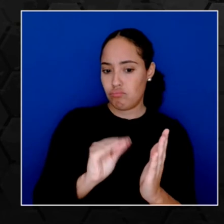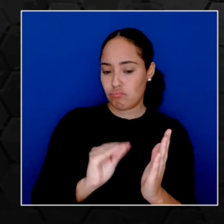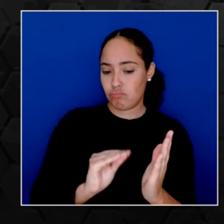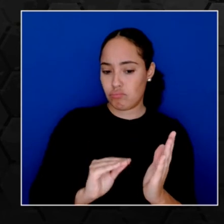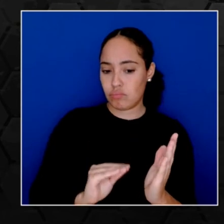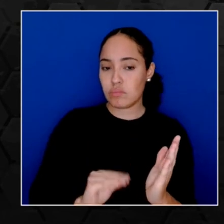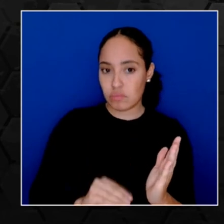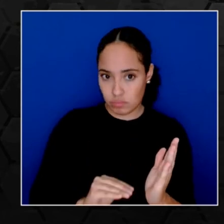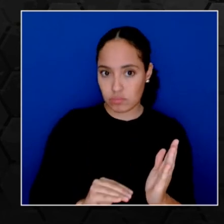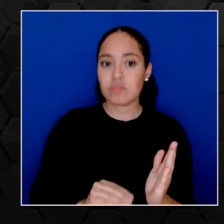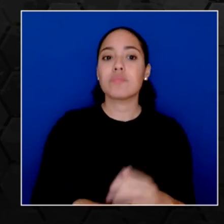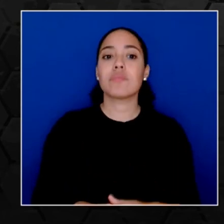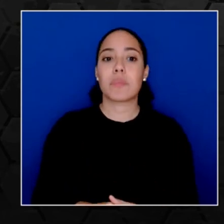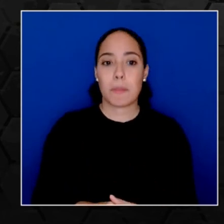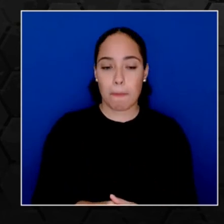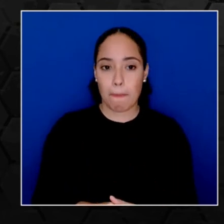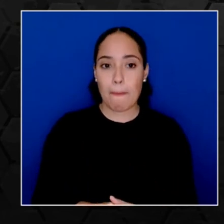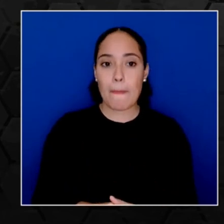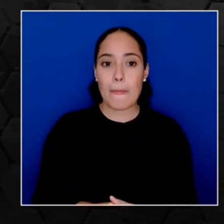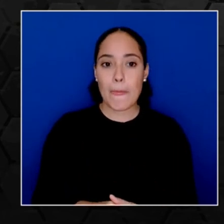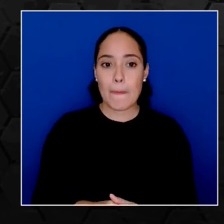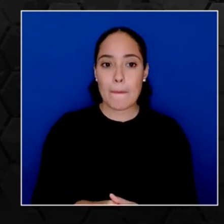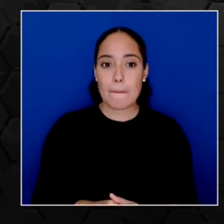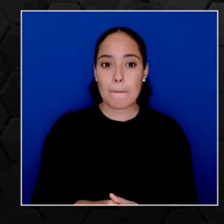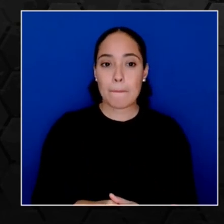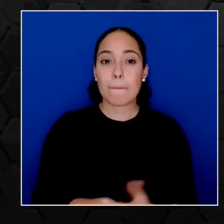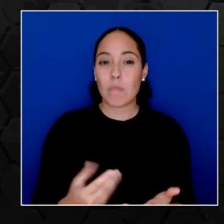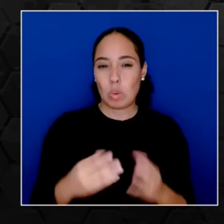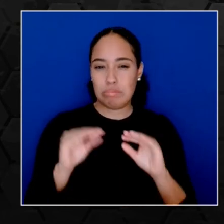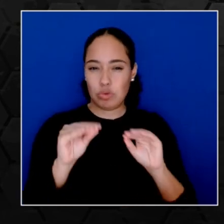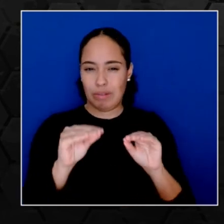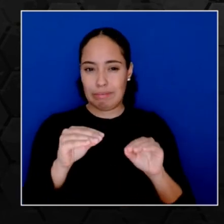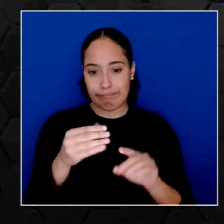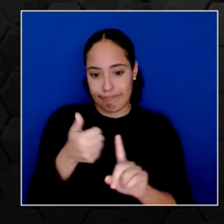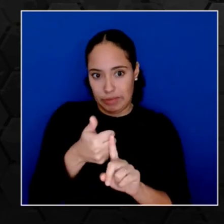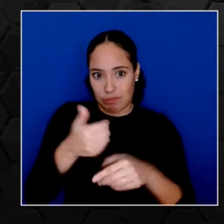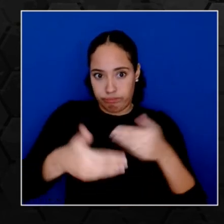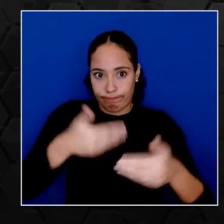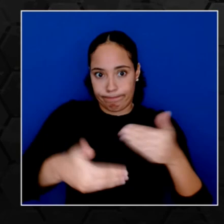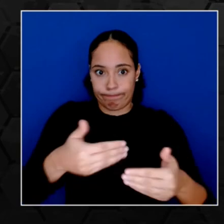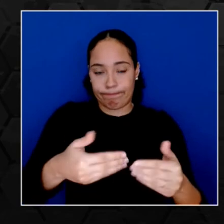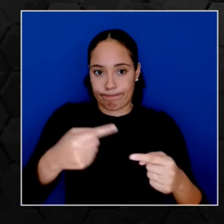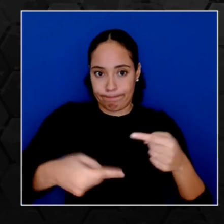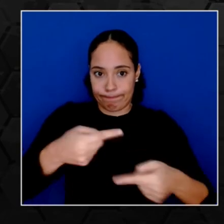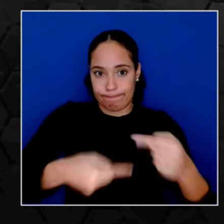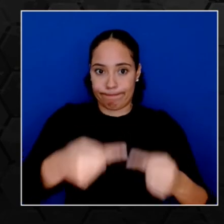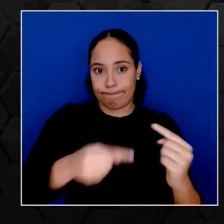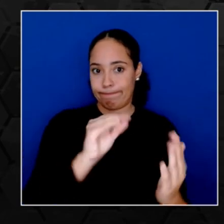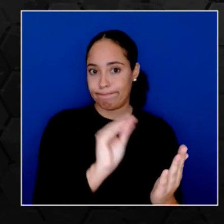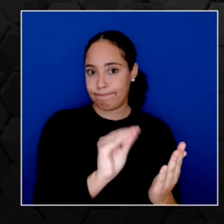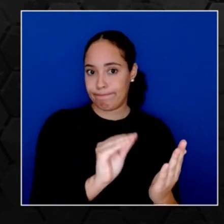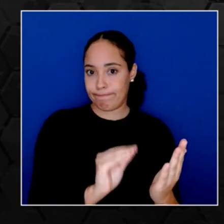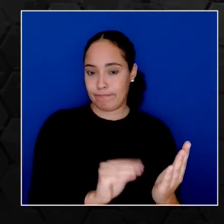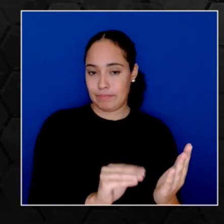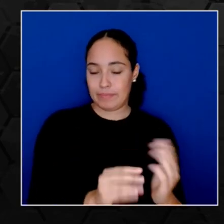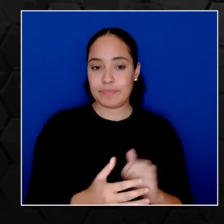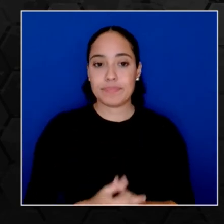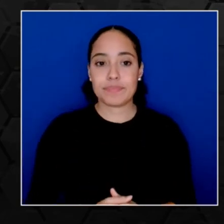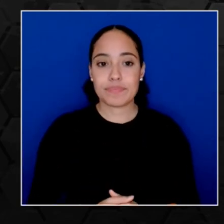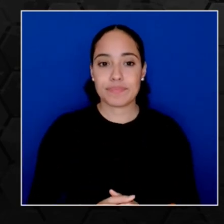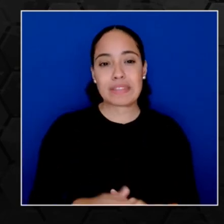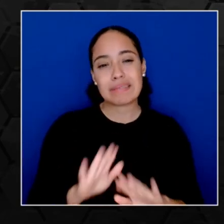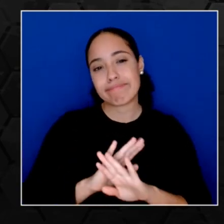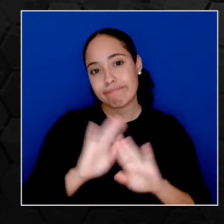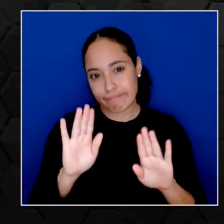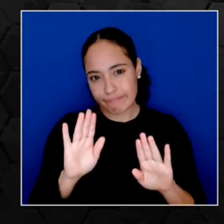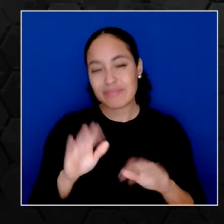then until the training is completed. So this is all about the architectural part. So the resources I was speaking